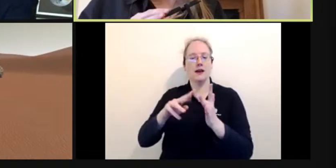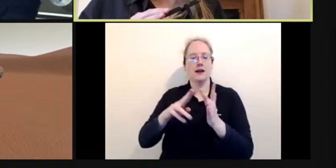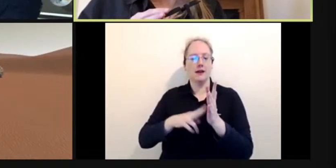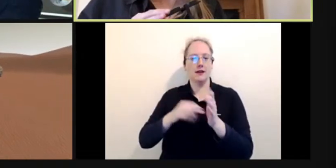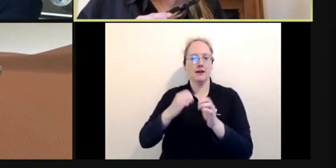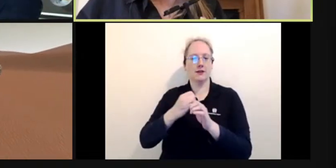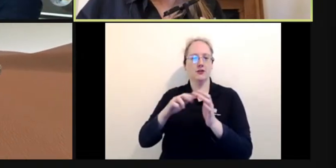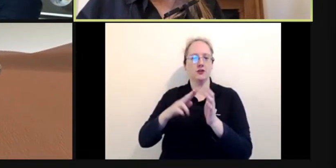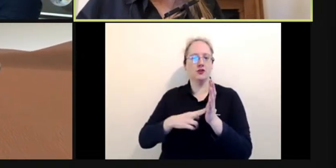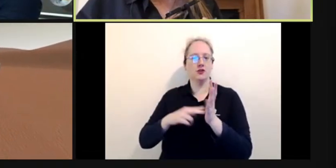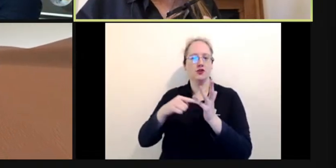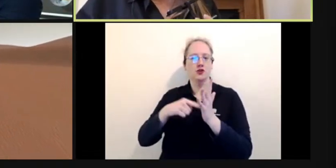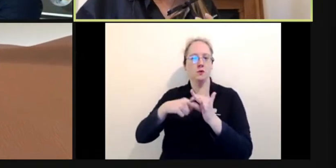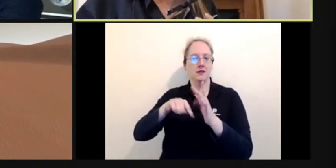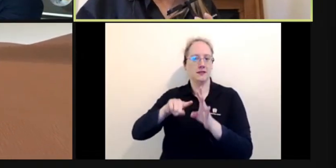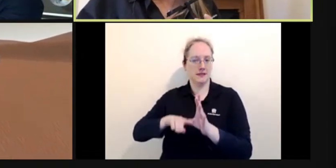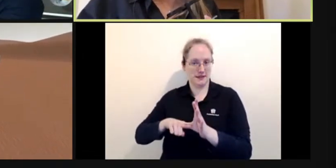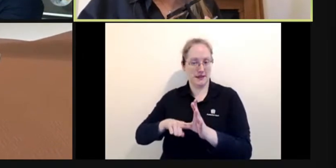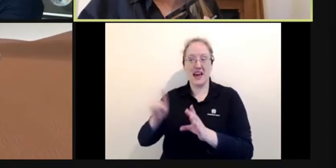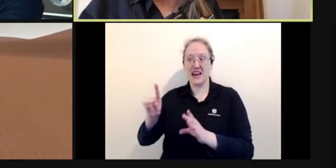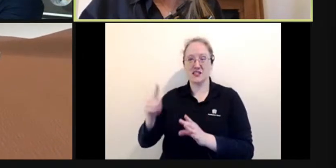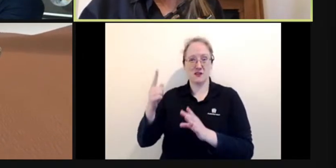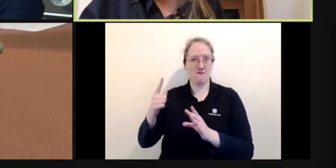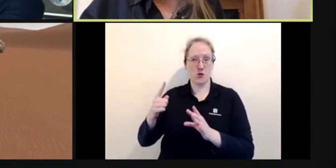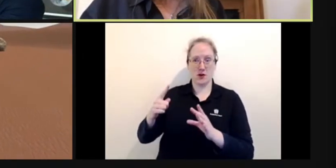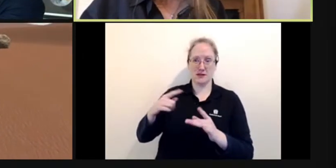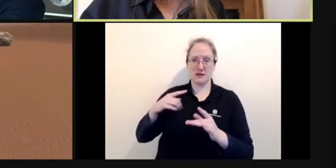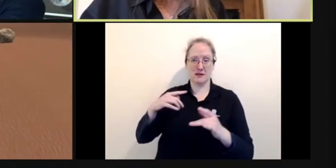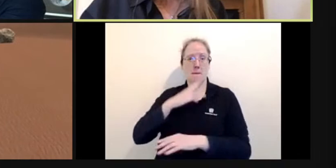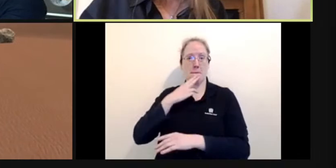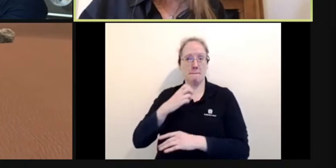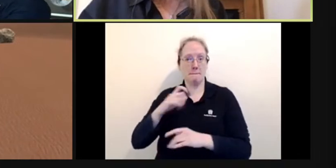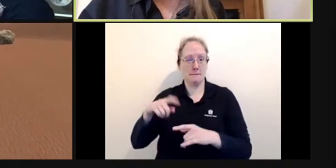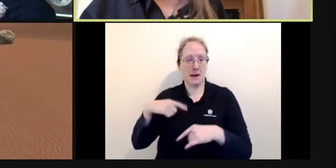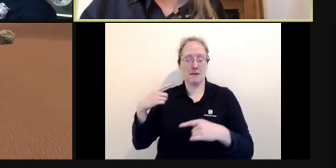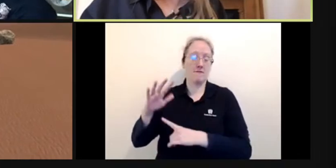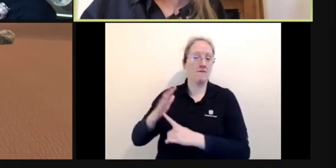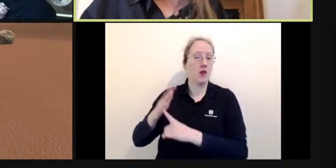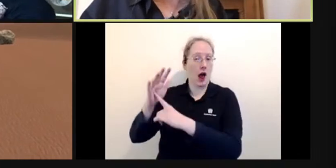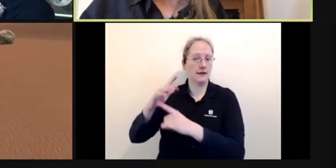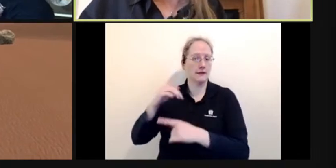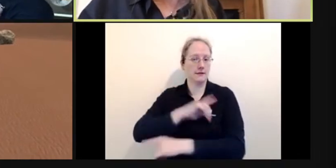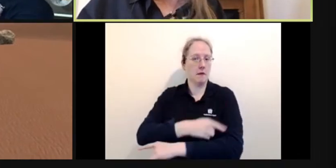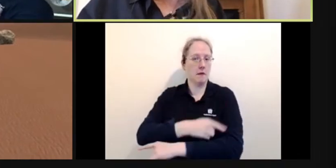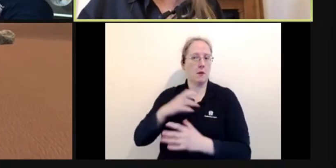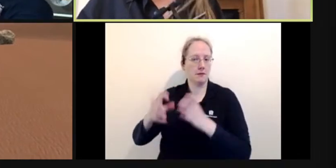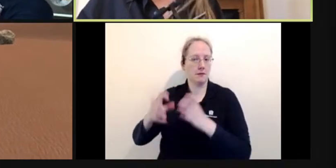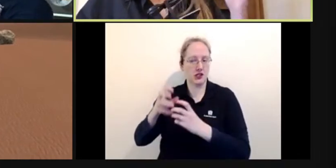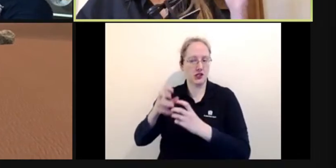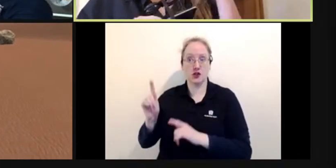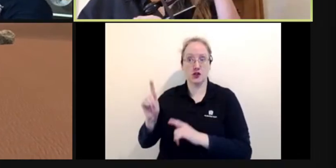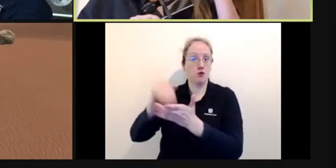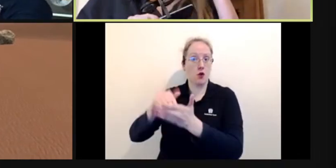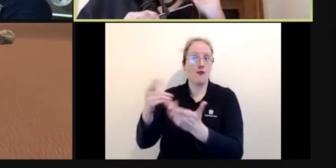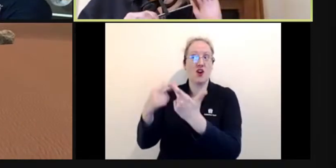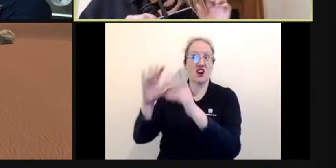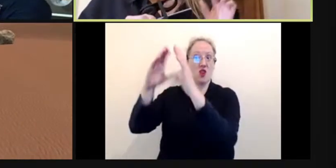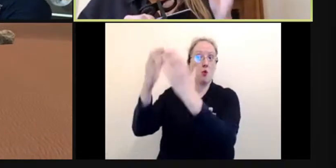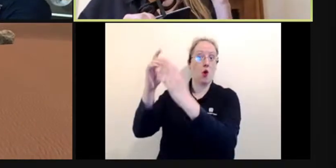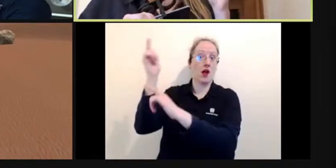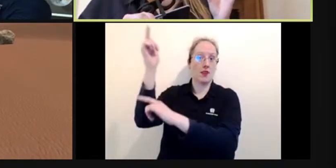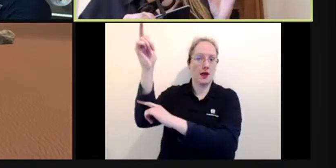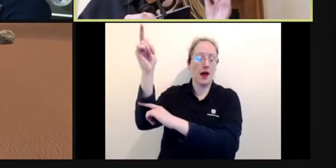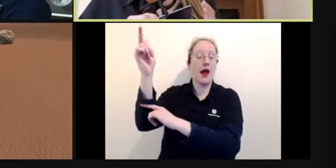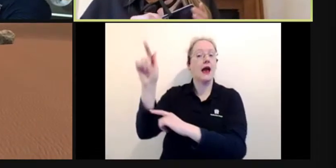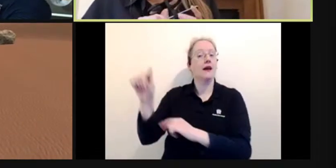another world, and it has just completed its 12th test flight. And it's really important